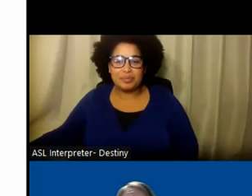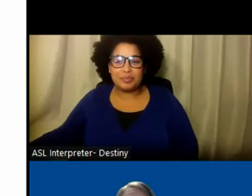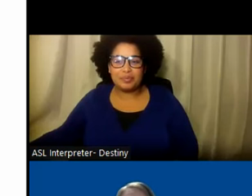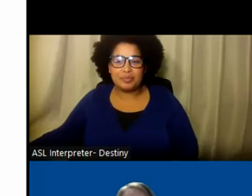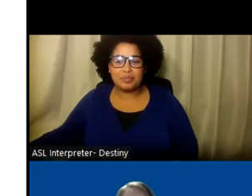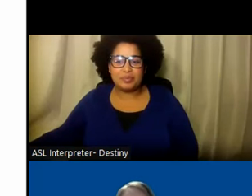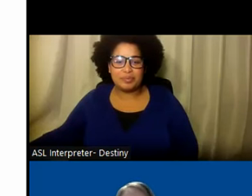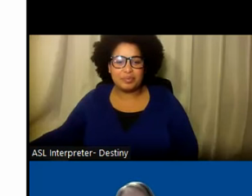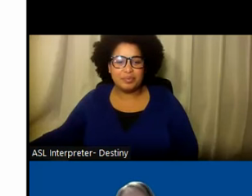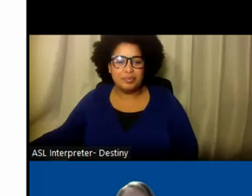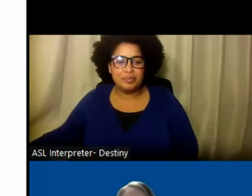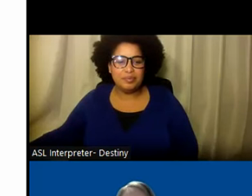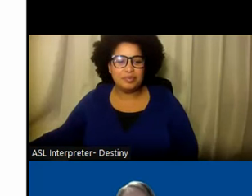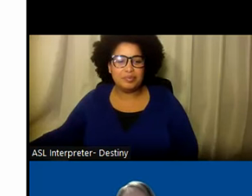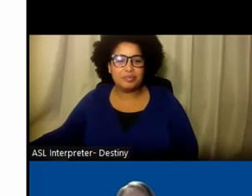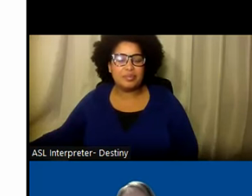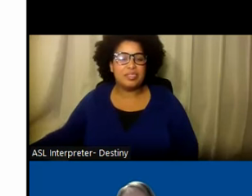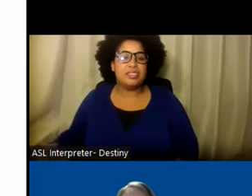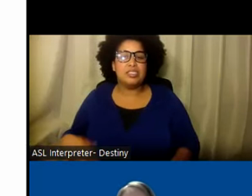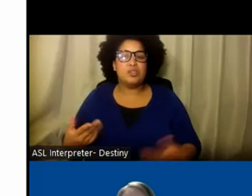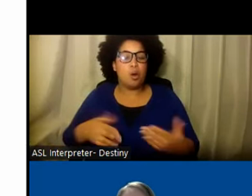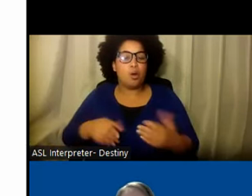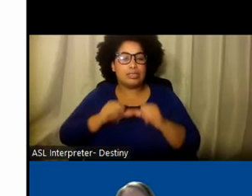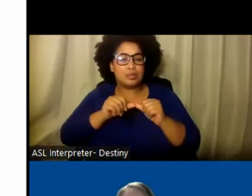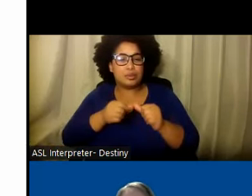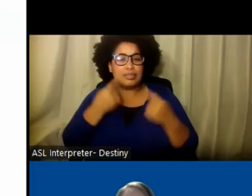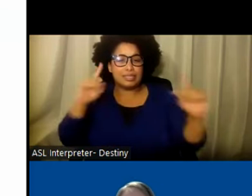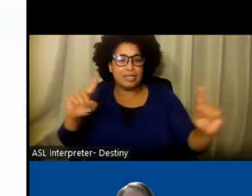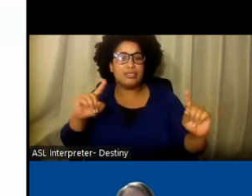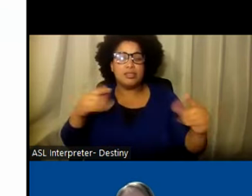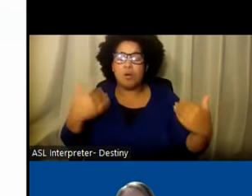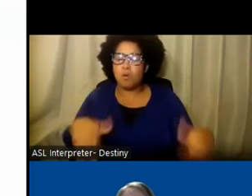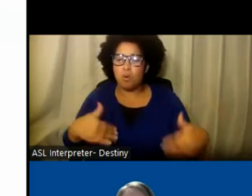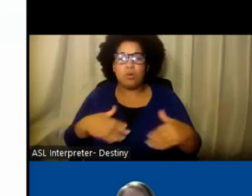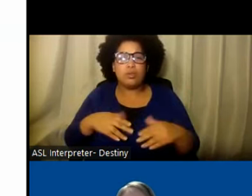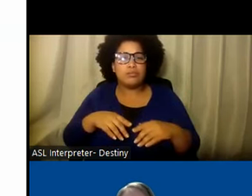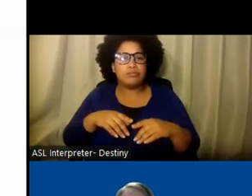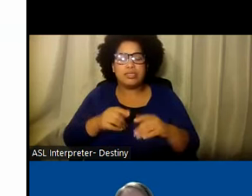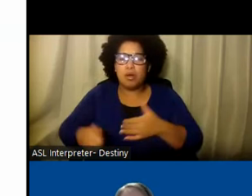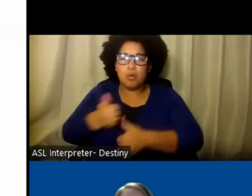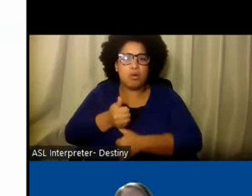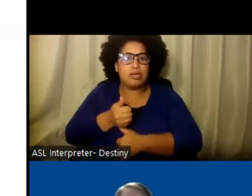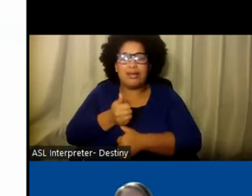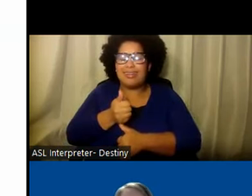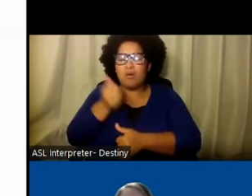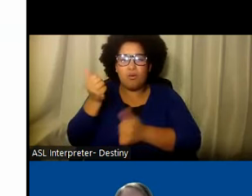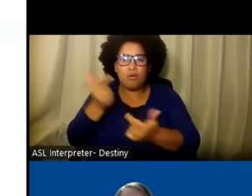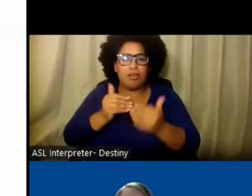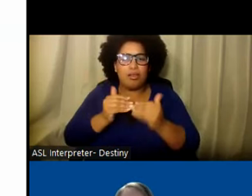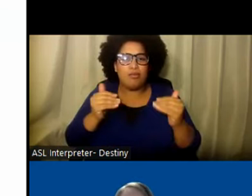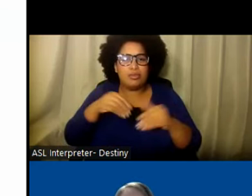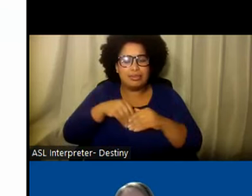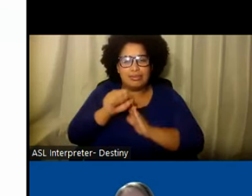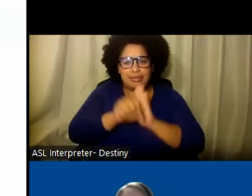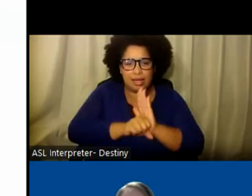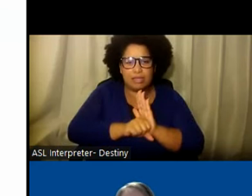Now, the continued success of our disability workforce is a priority at every level across the state, and we are fortunate today to hear about